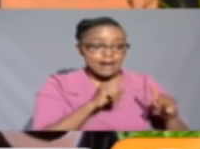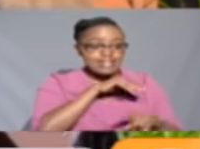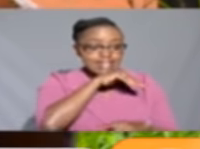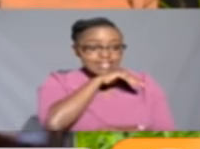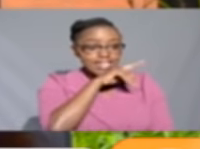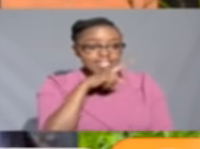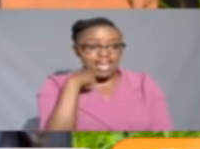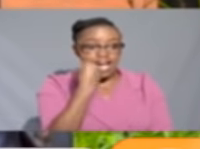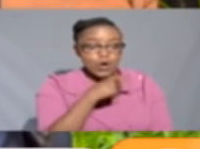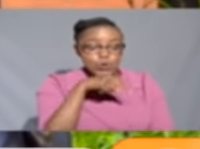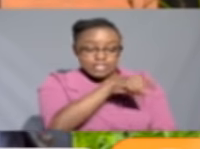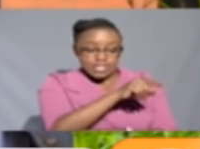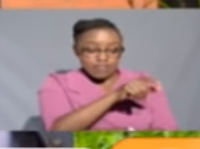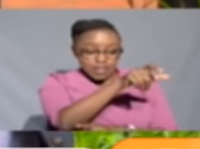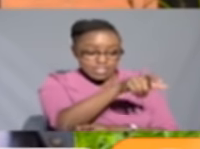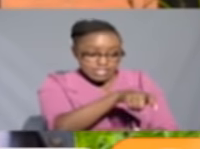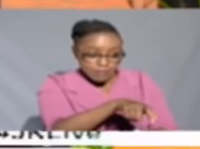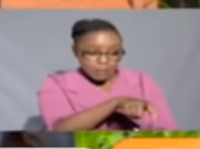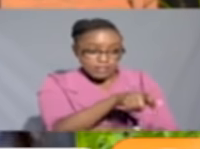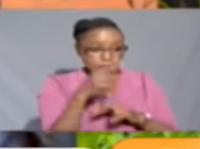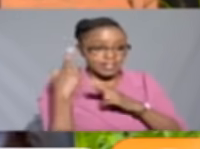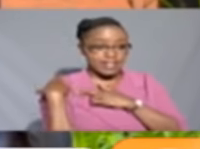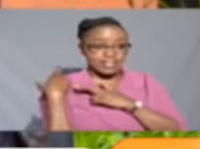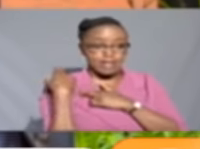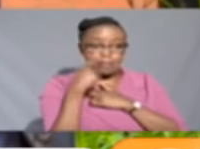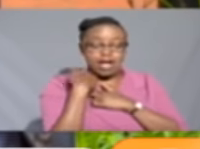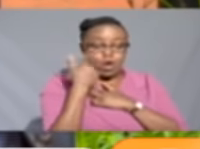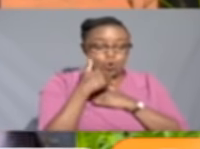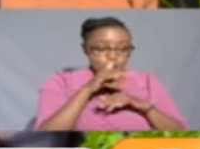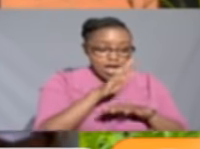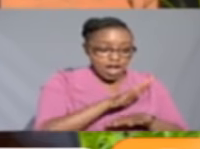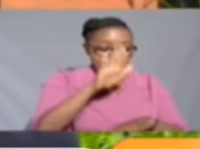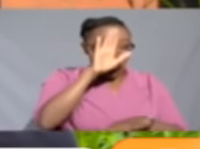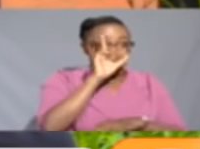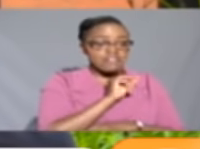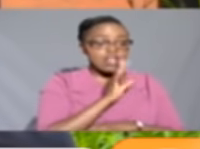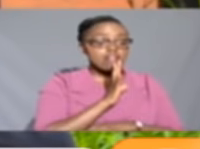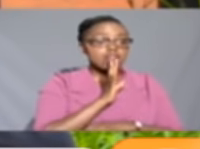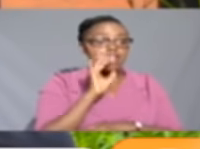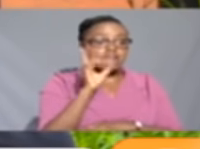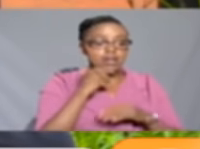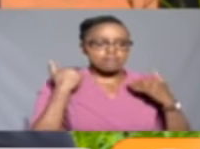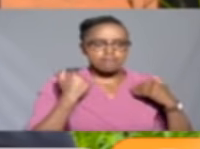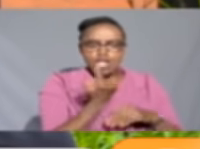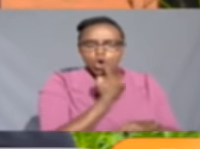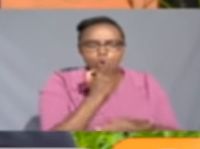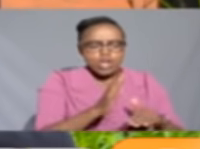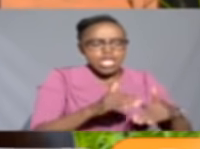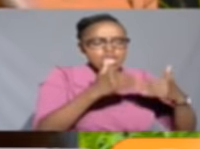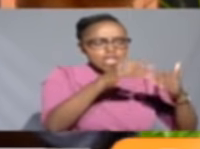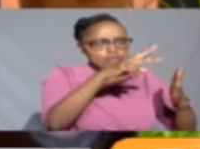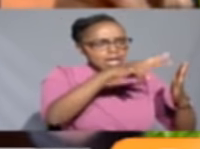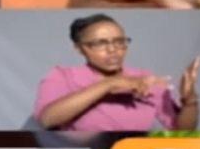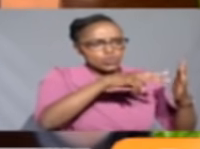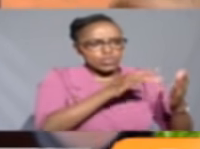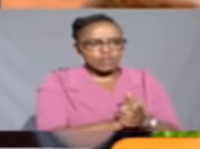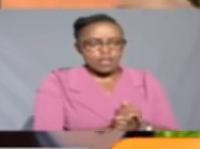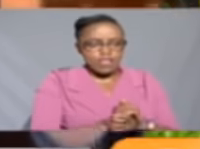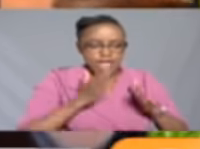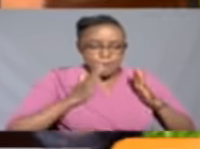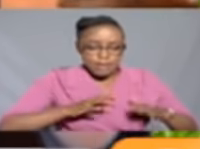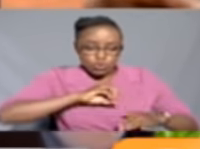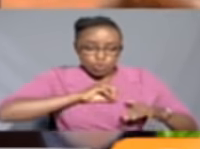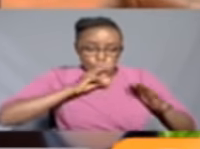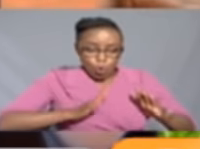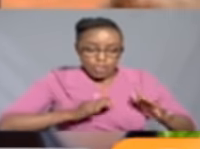whom is the one who had taken the oath? Because I only administered the oath. Yeah. The owner of the oath,